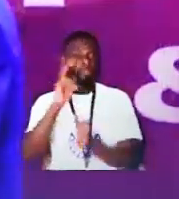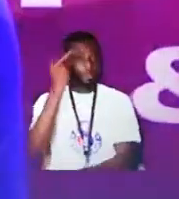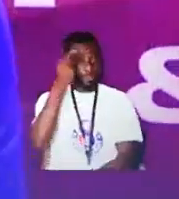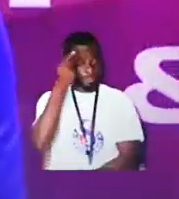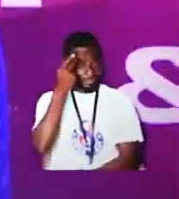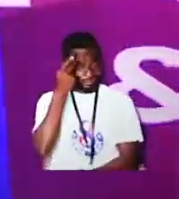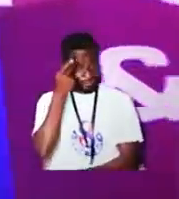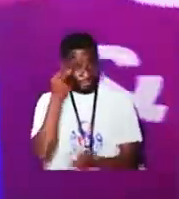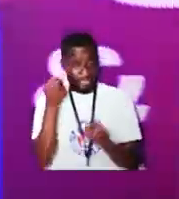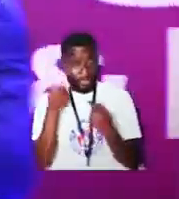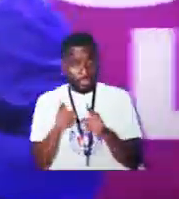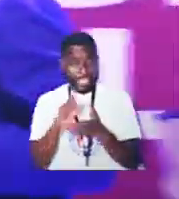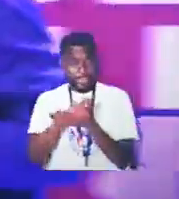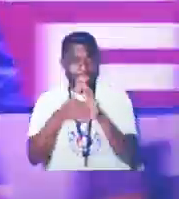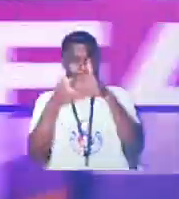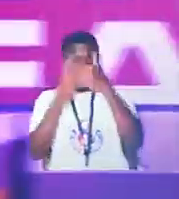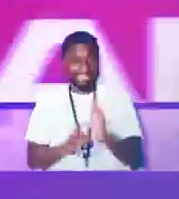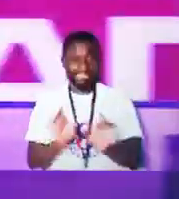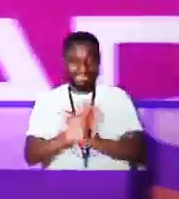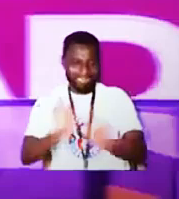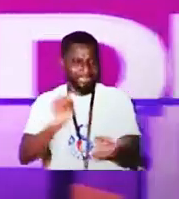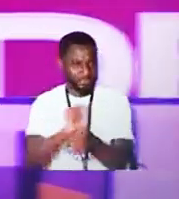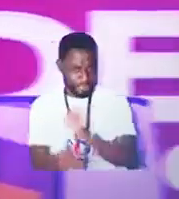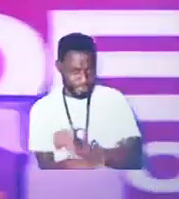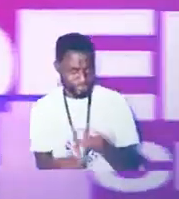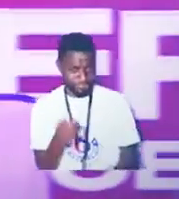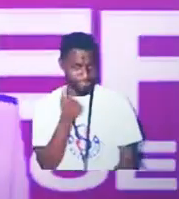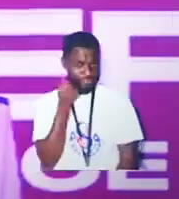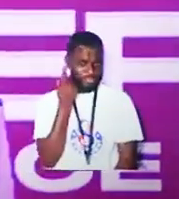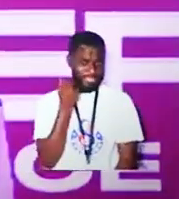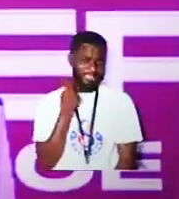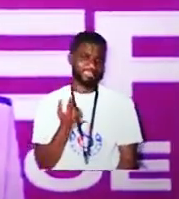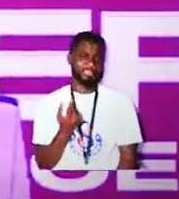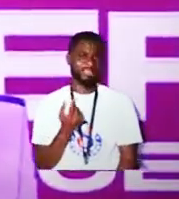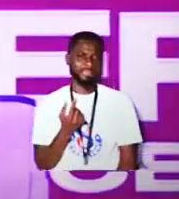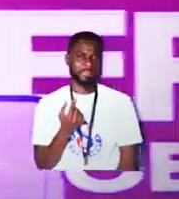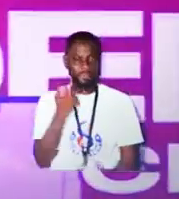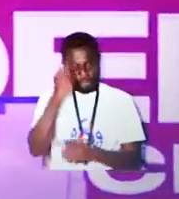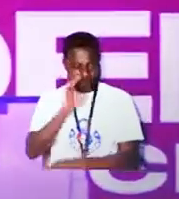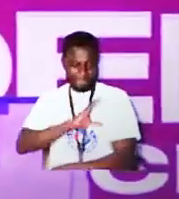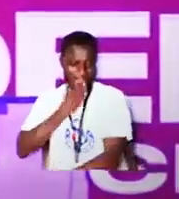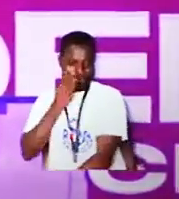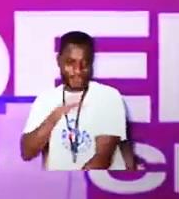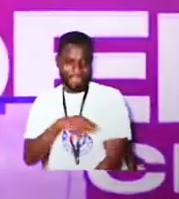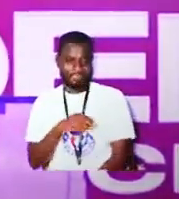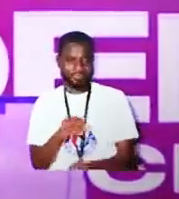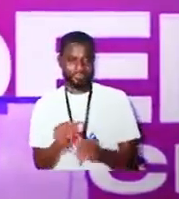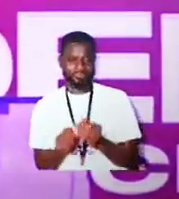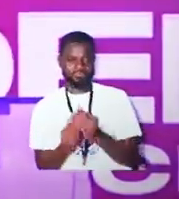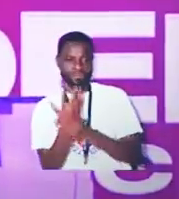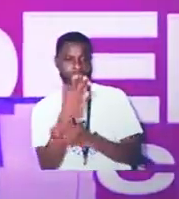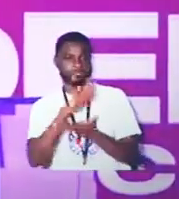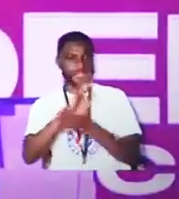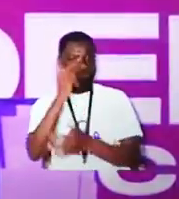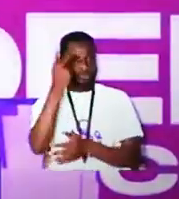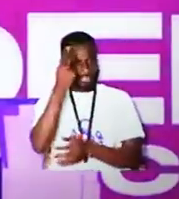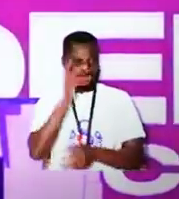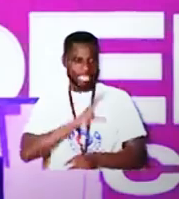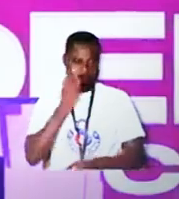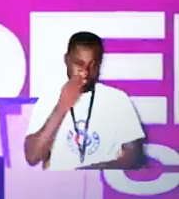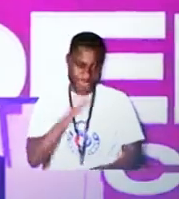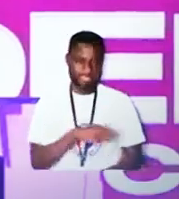as our leaders, nothing will change. Nothing will change. And that a nation does not rise